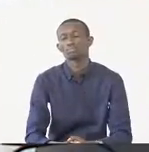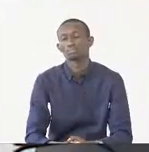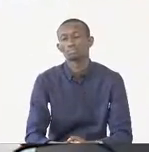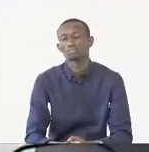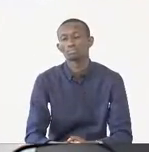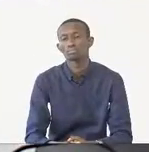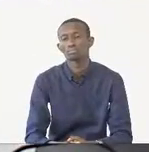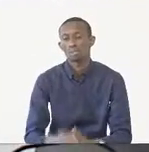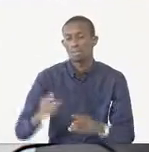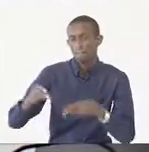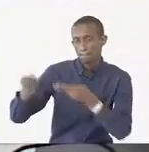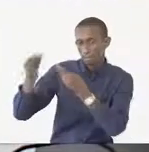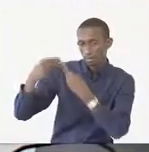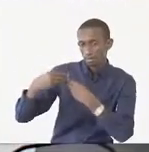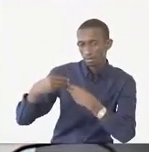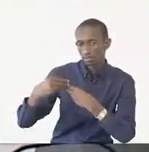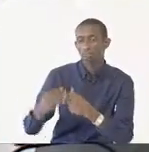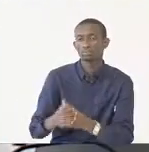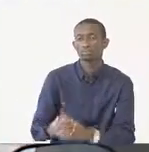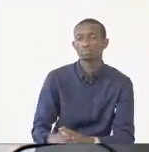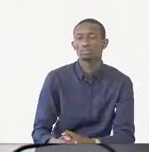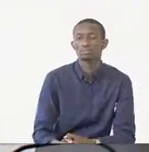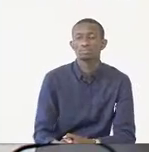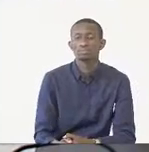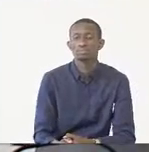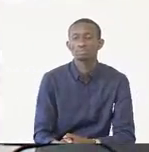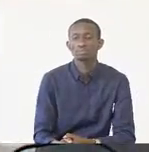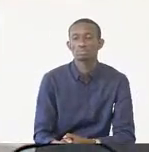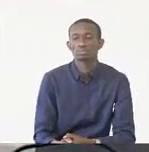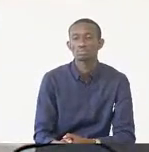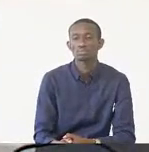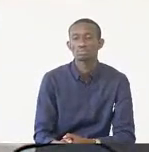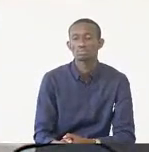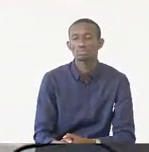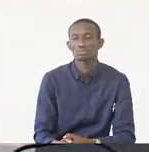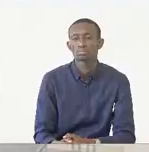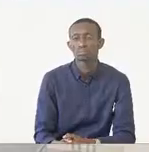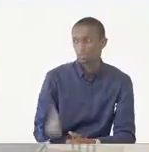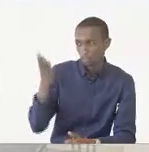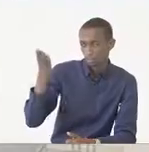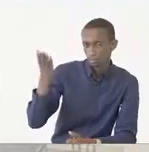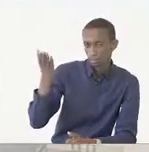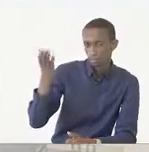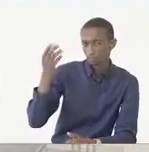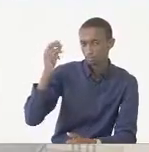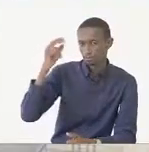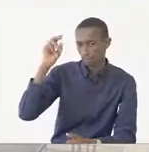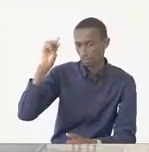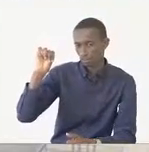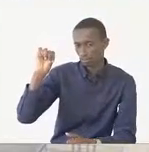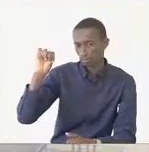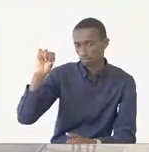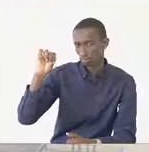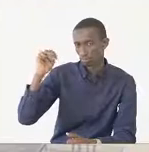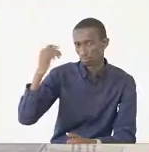is given. It's given by, here we have M1, then